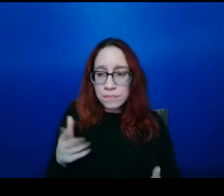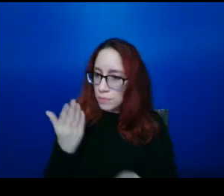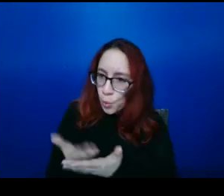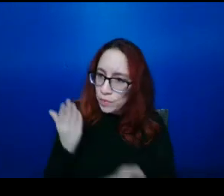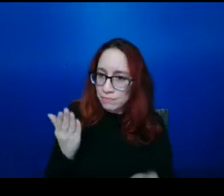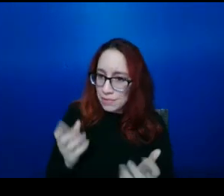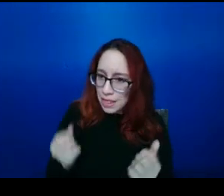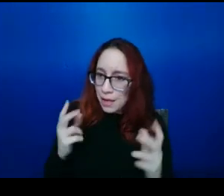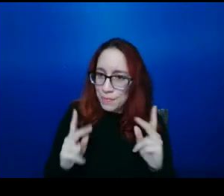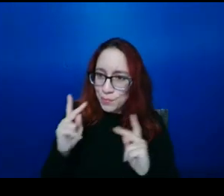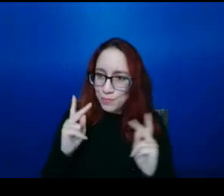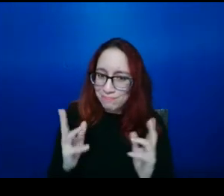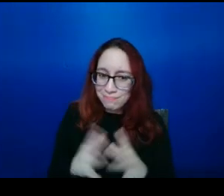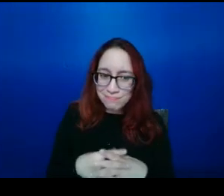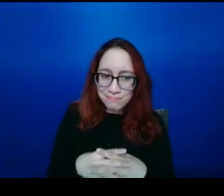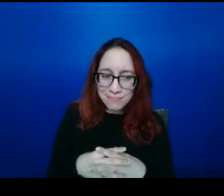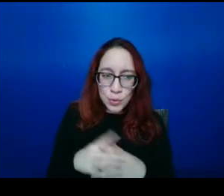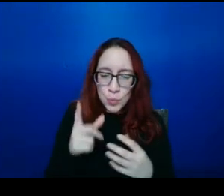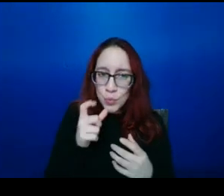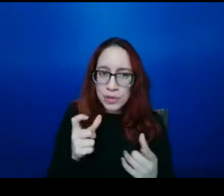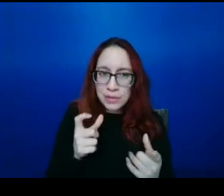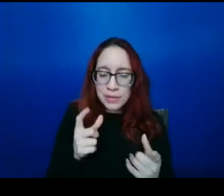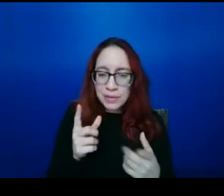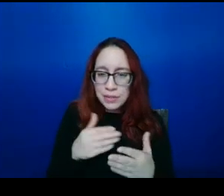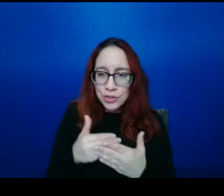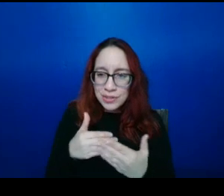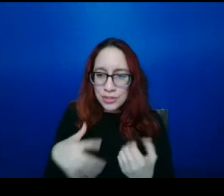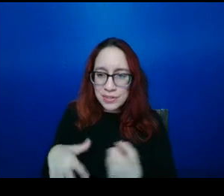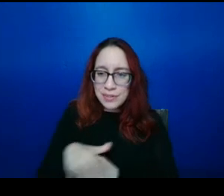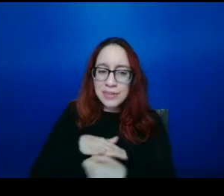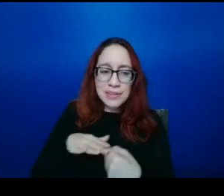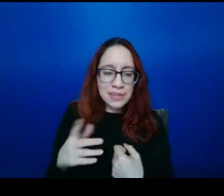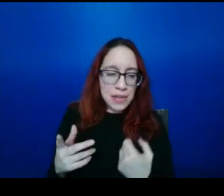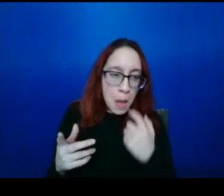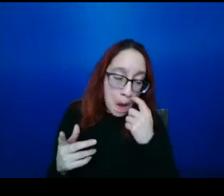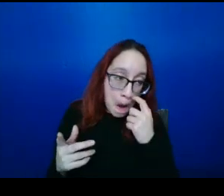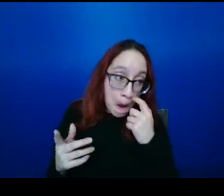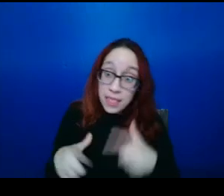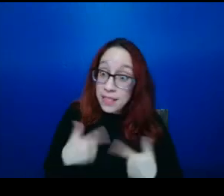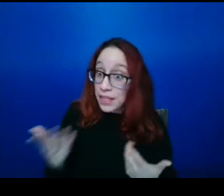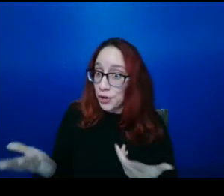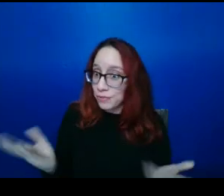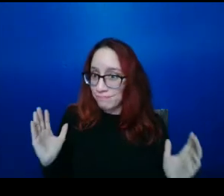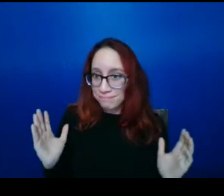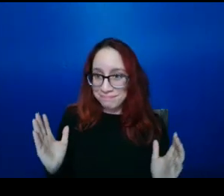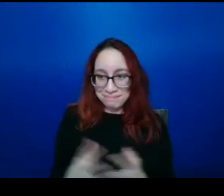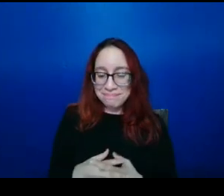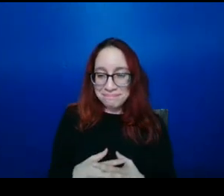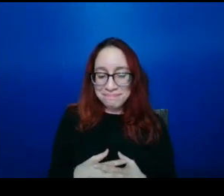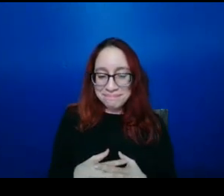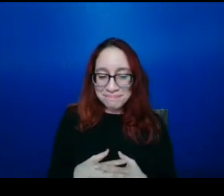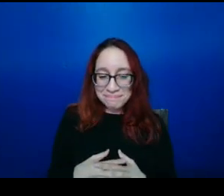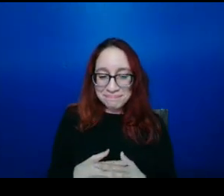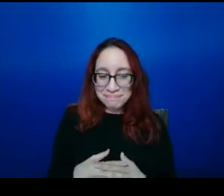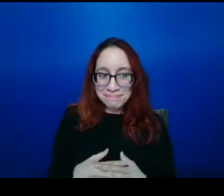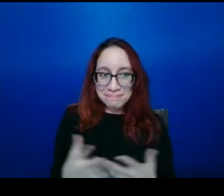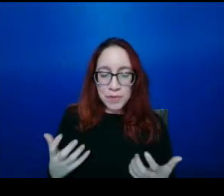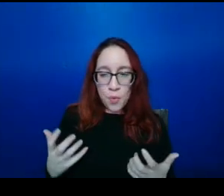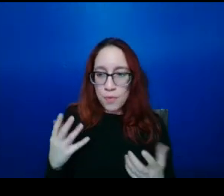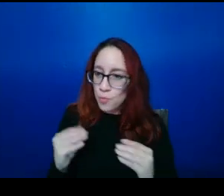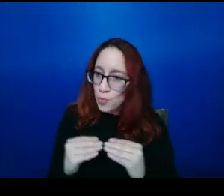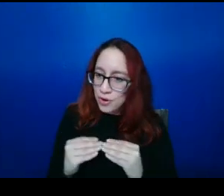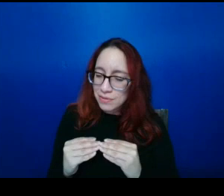the people who in the neighborhoods, in the historic neighborhoods, they live there now. And I think, I mean, I just wanted to put